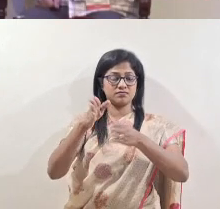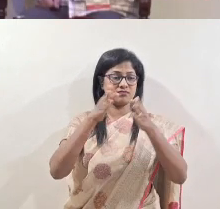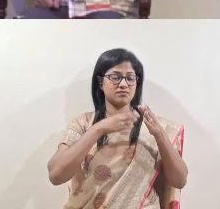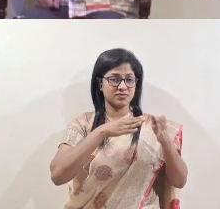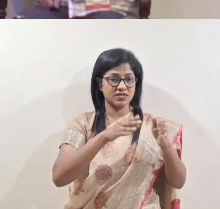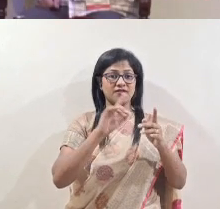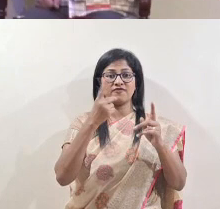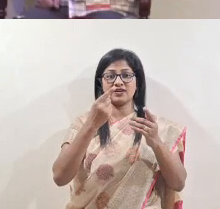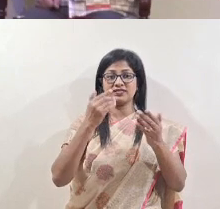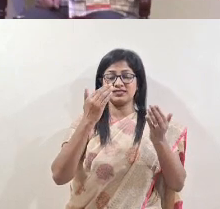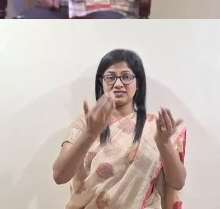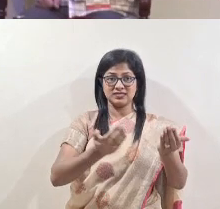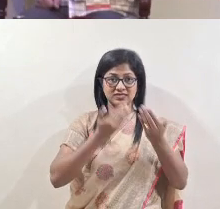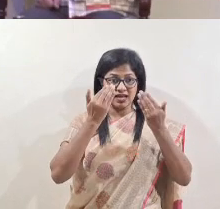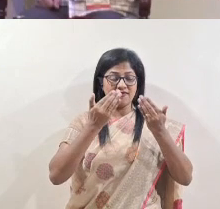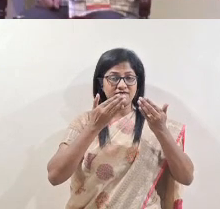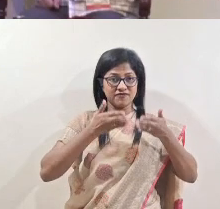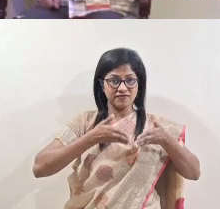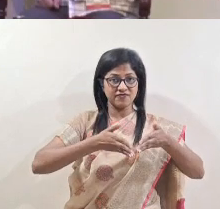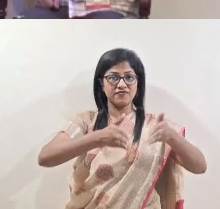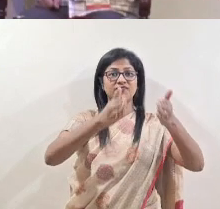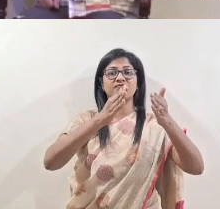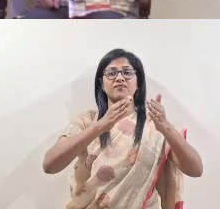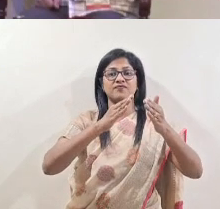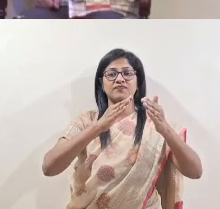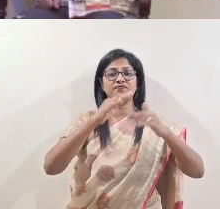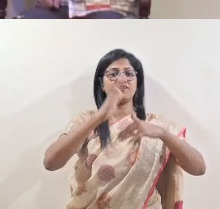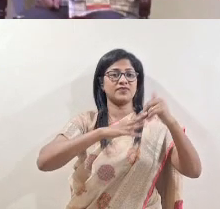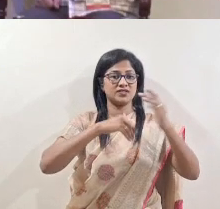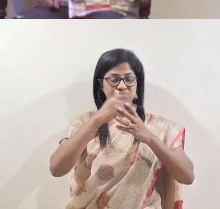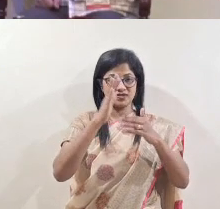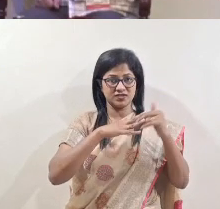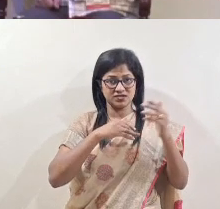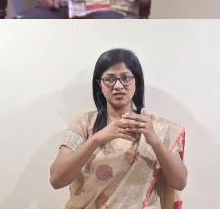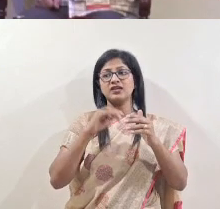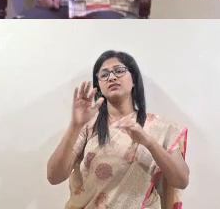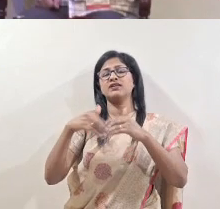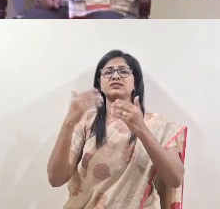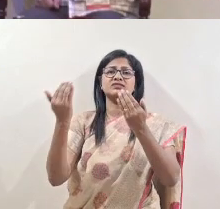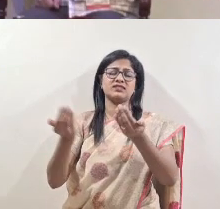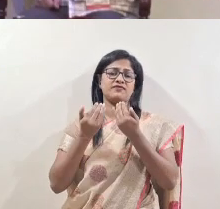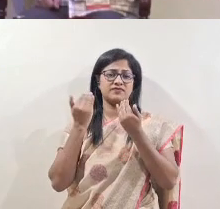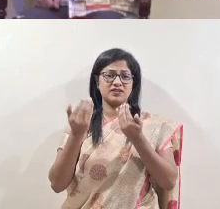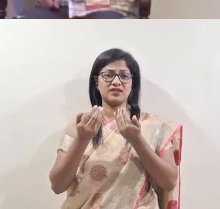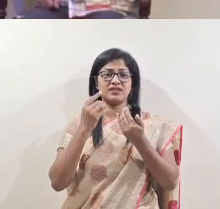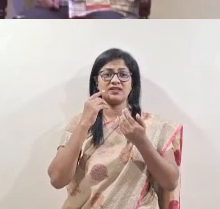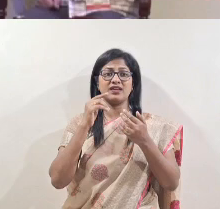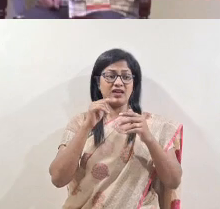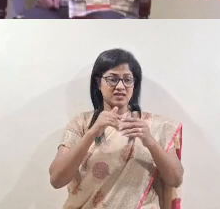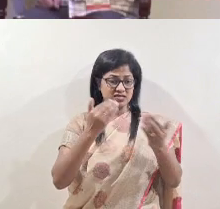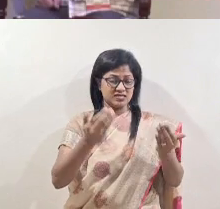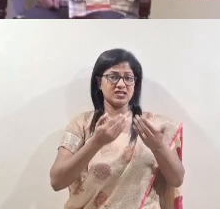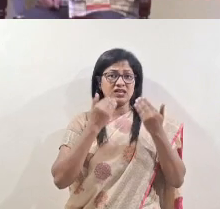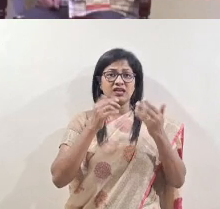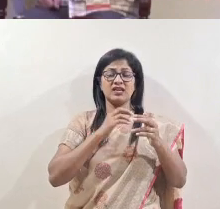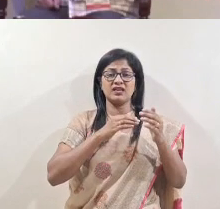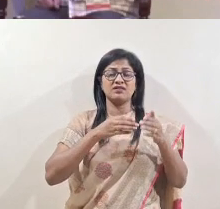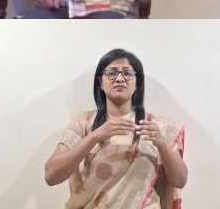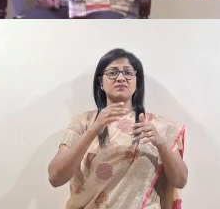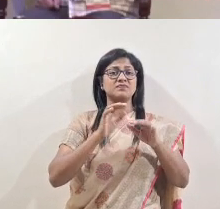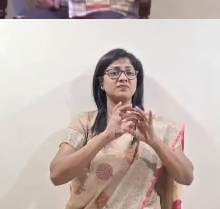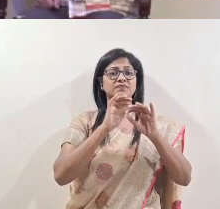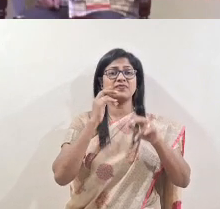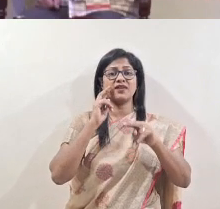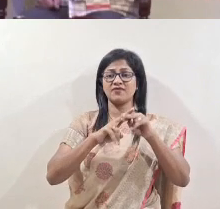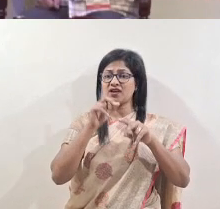safe infrastructure, then we can implement safety. Our infrastructure is not that much safe. If we are going to implement 100% of these